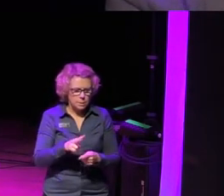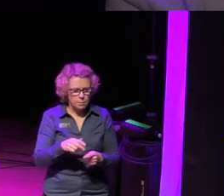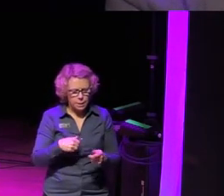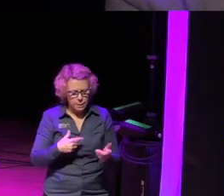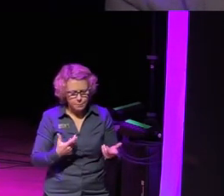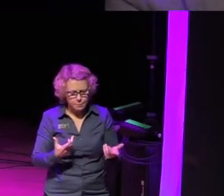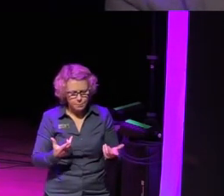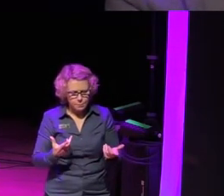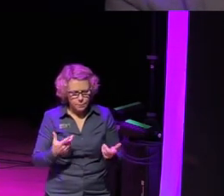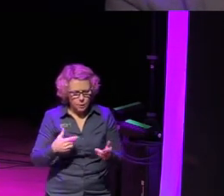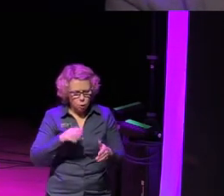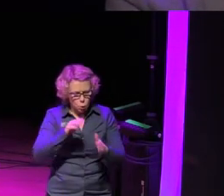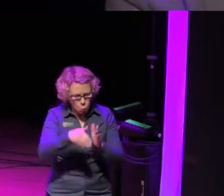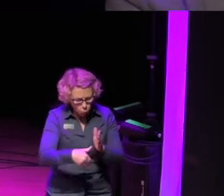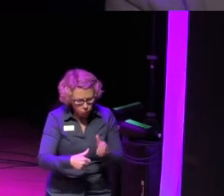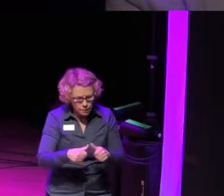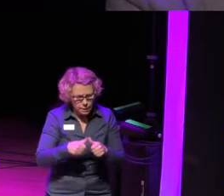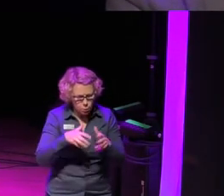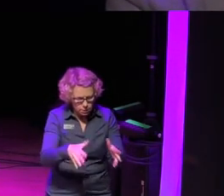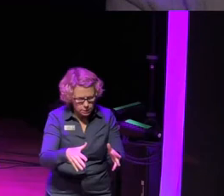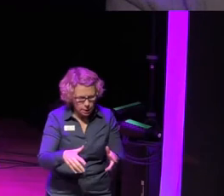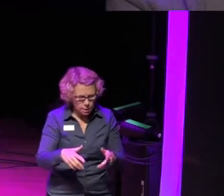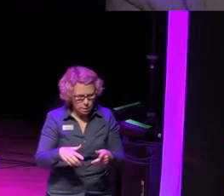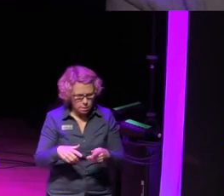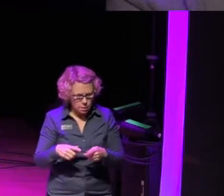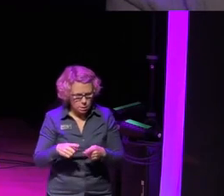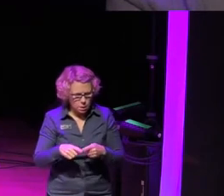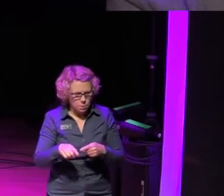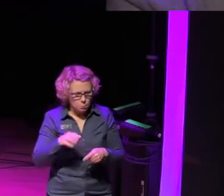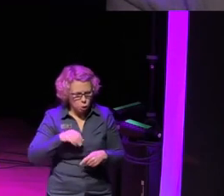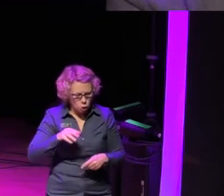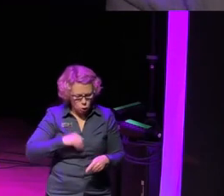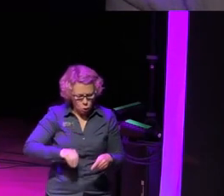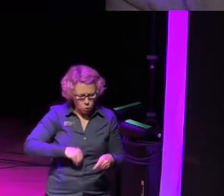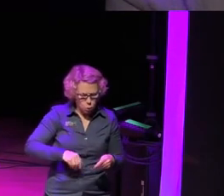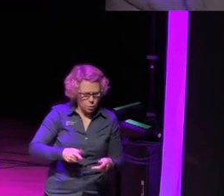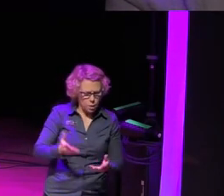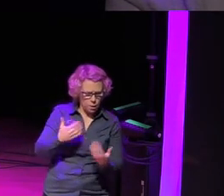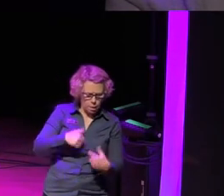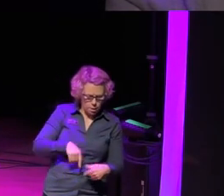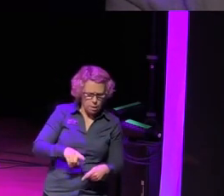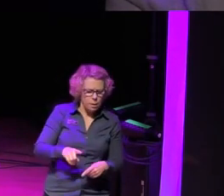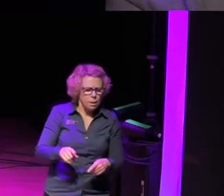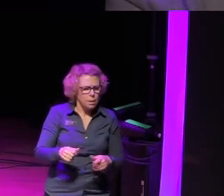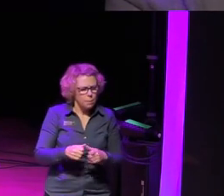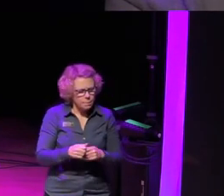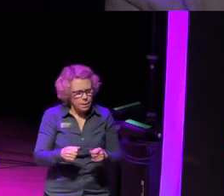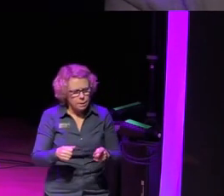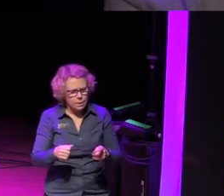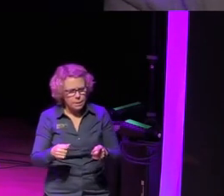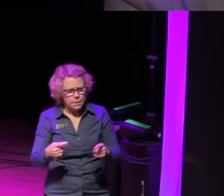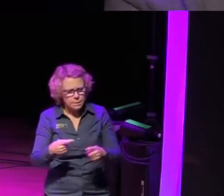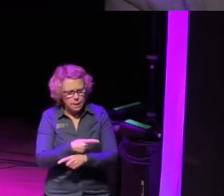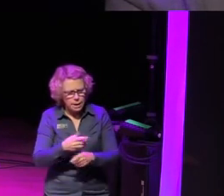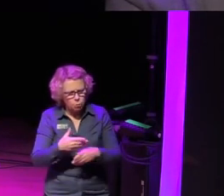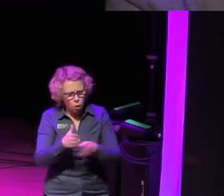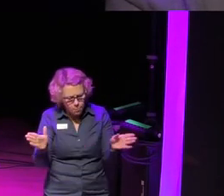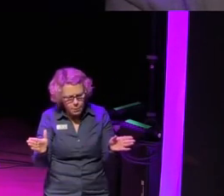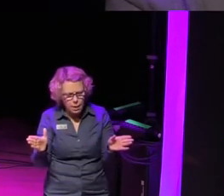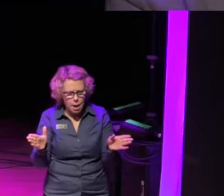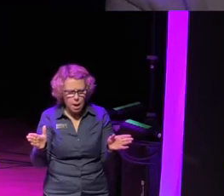lot of corruption in South Africa in that space. So if a lot of it is just openly done, and then there's a system that